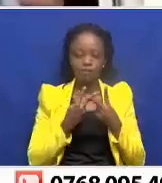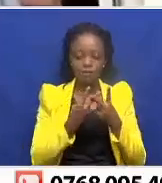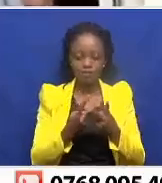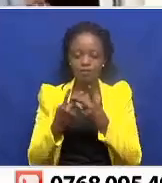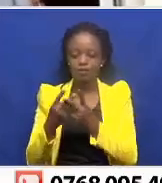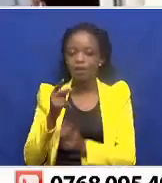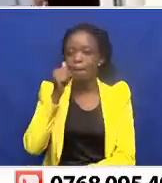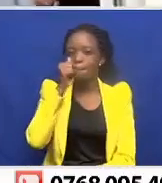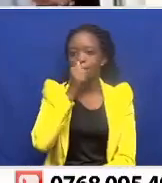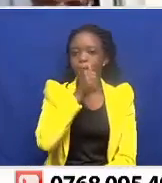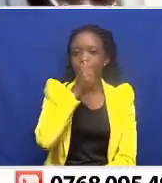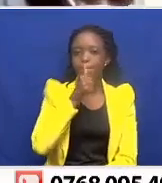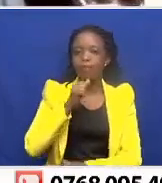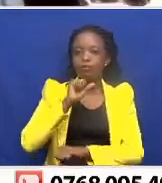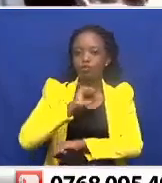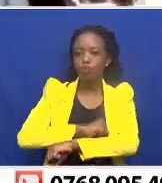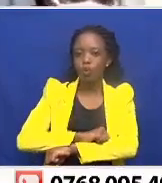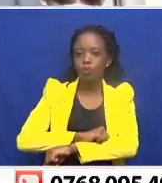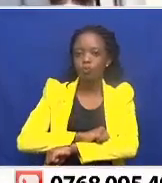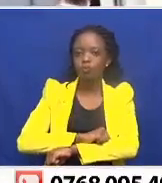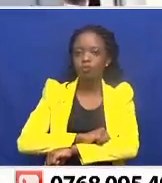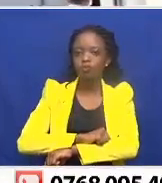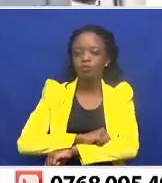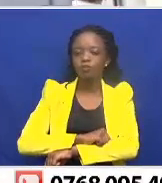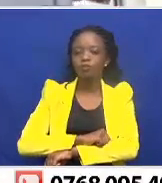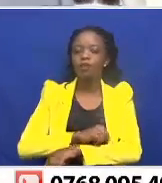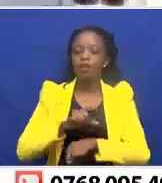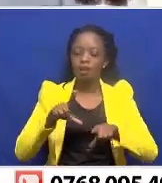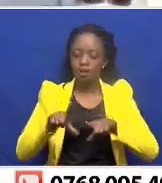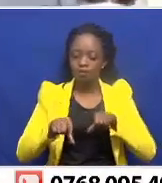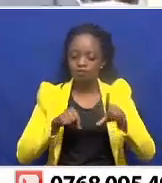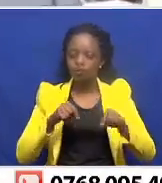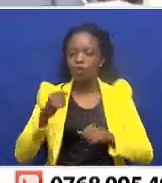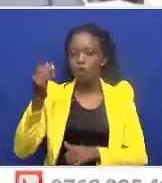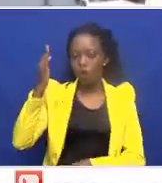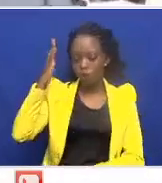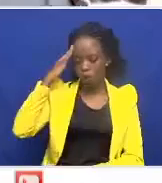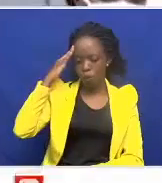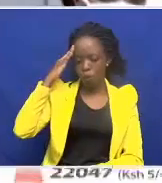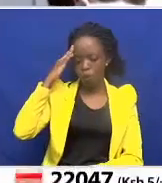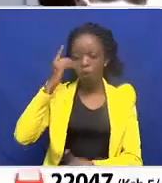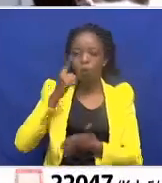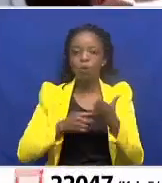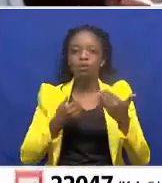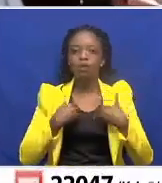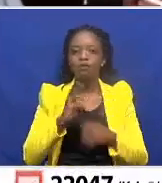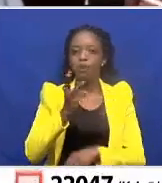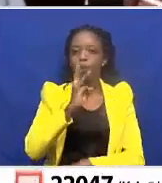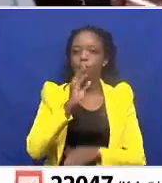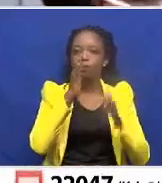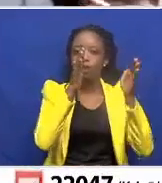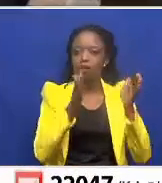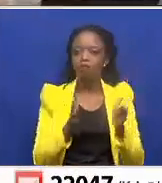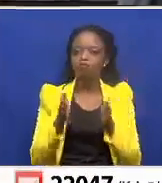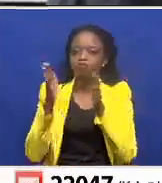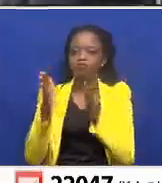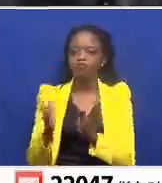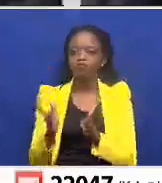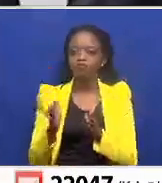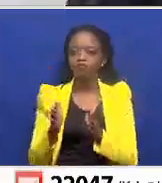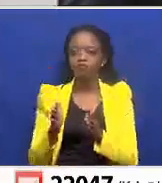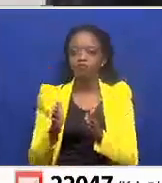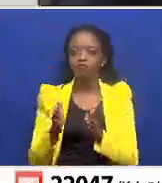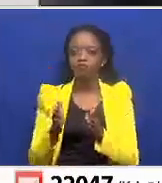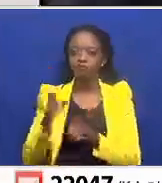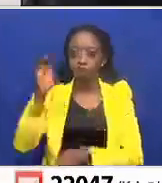schools, a reasonable sample, find out whether they have water containers and the capacity. The